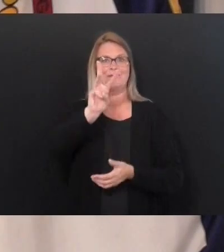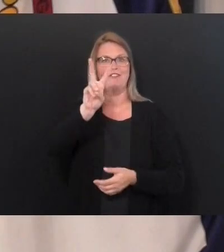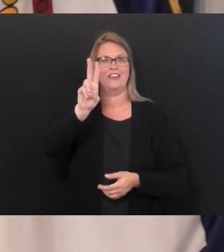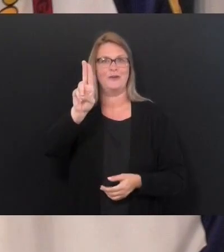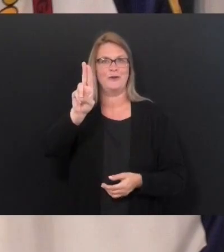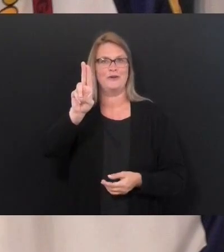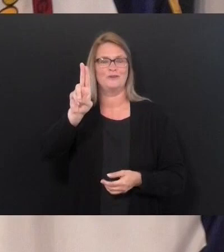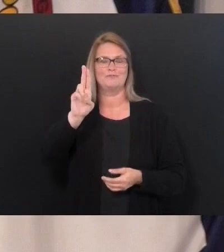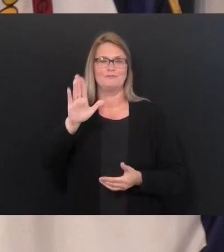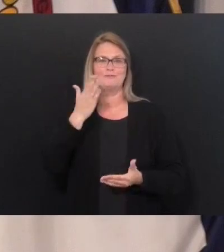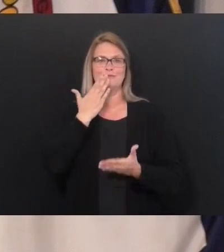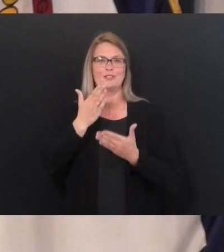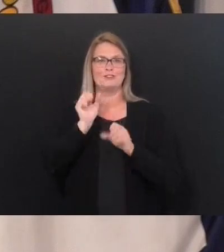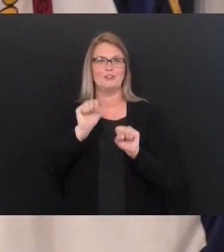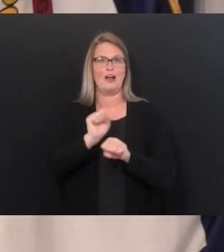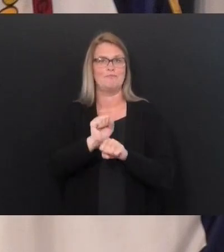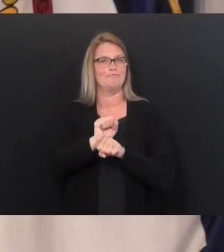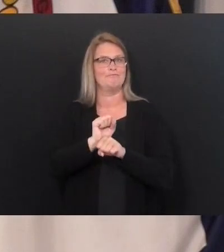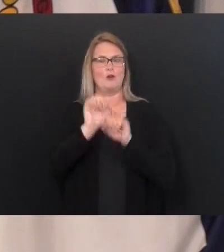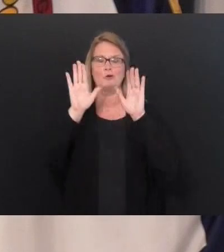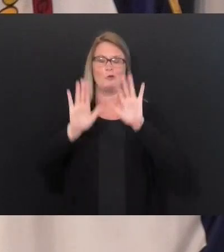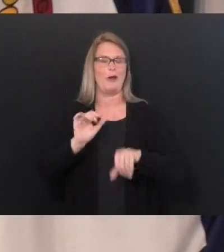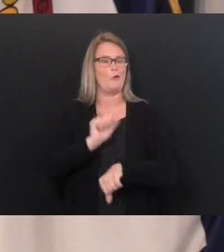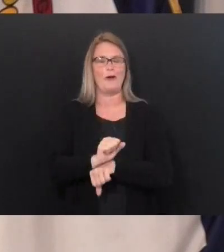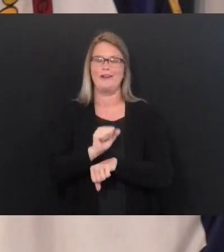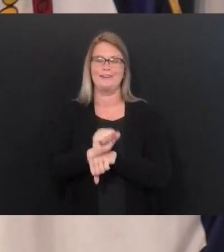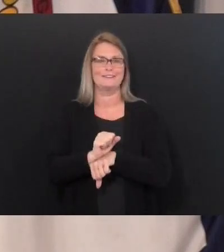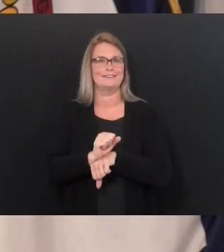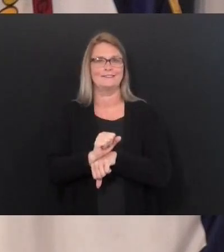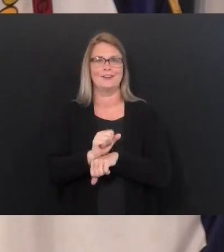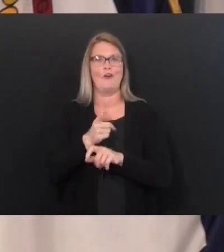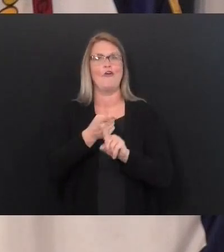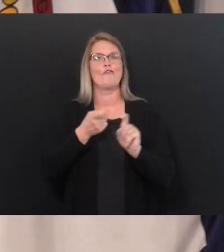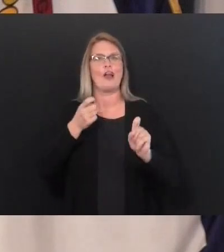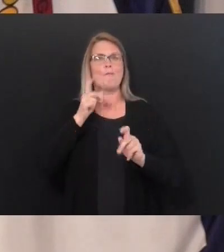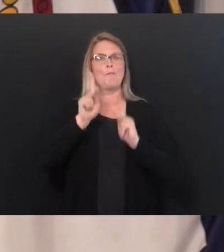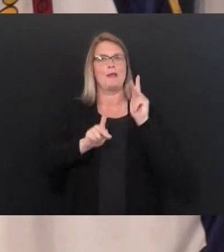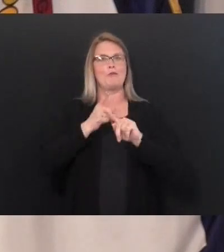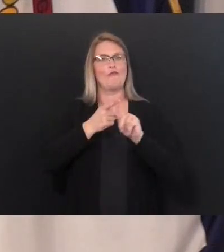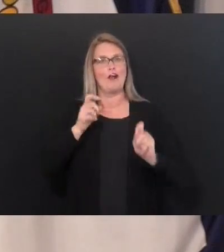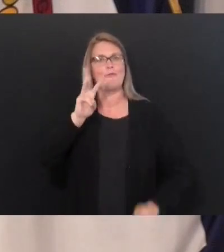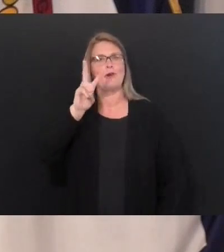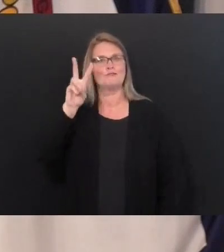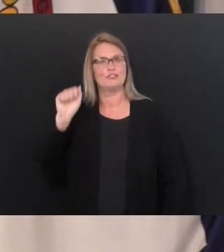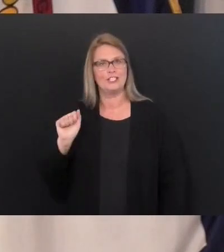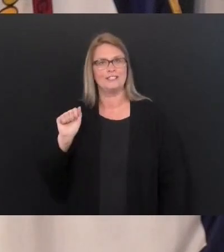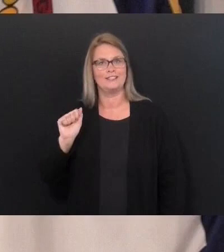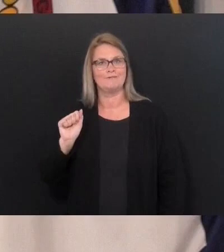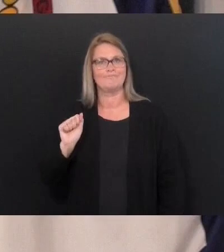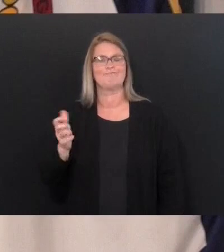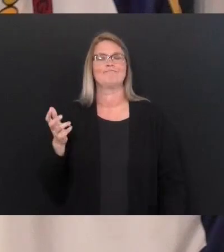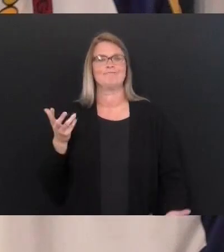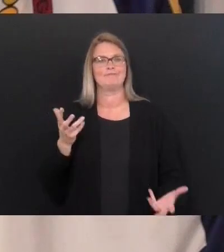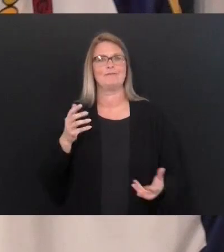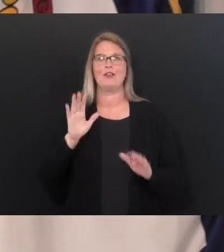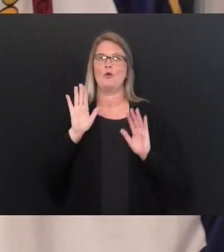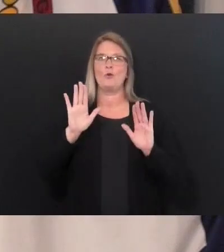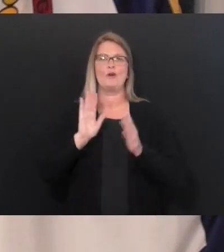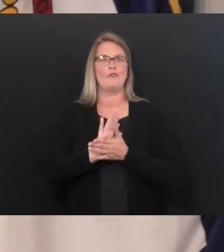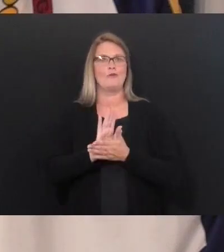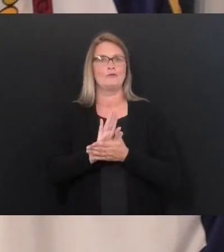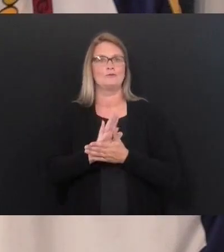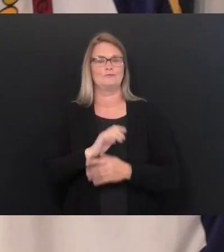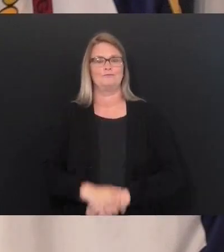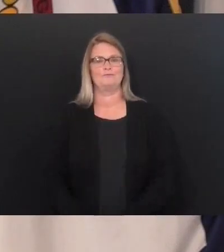done. More great work by West Virginians. More great work by West Virginia University. Now,